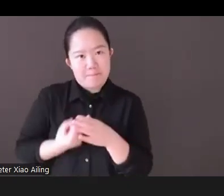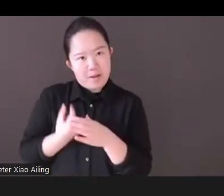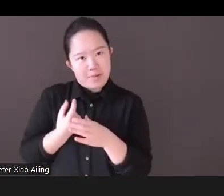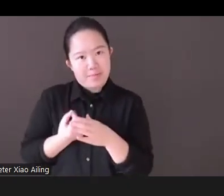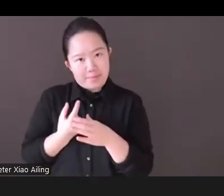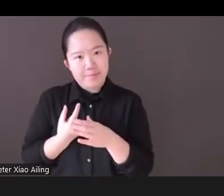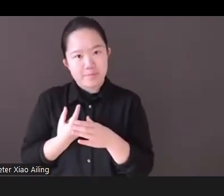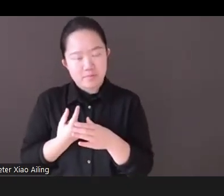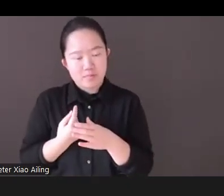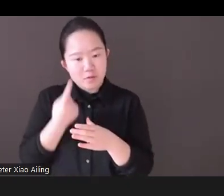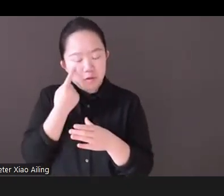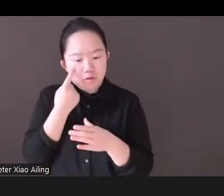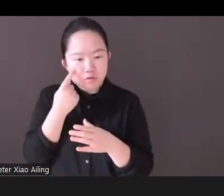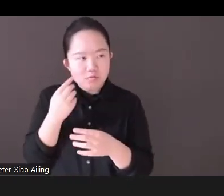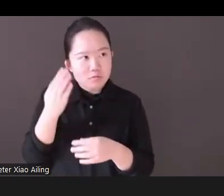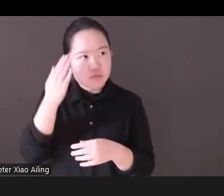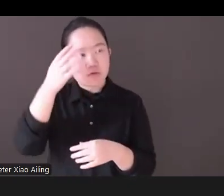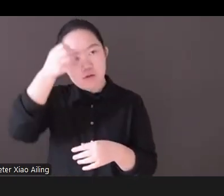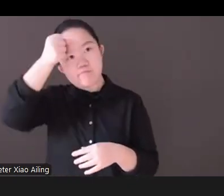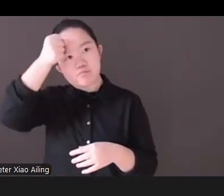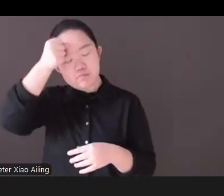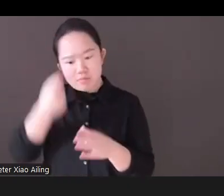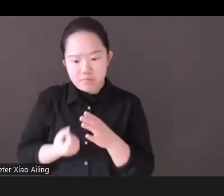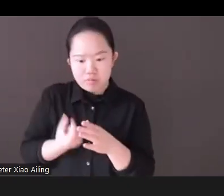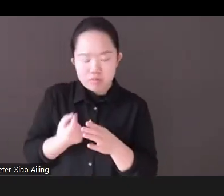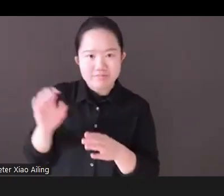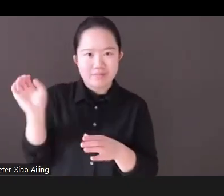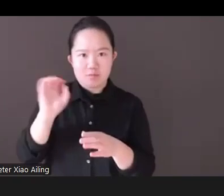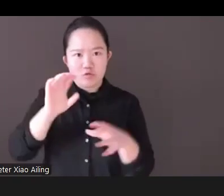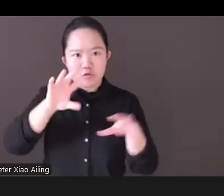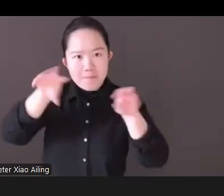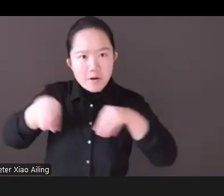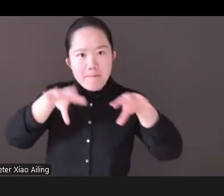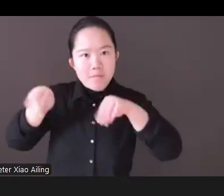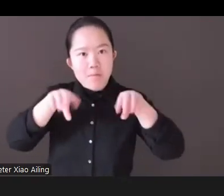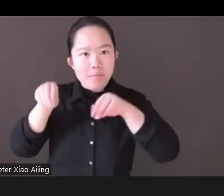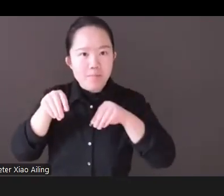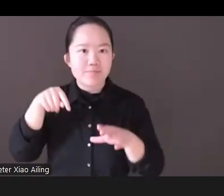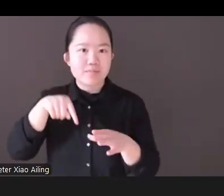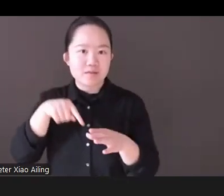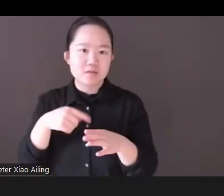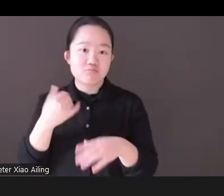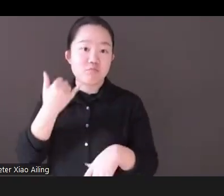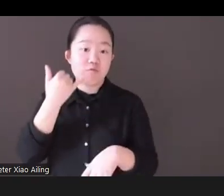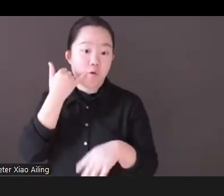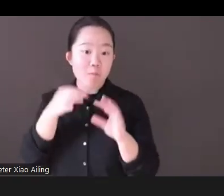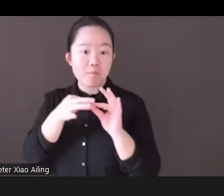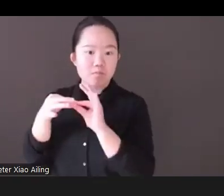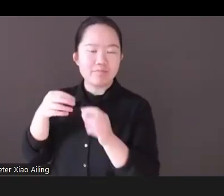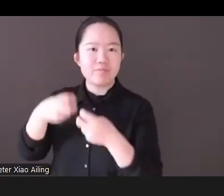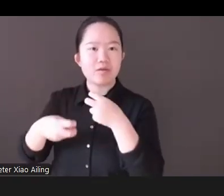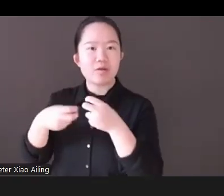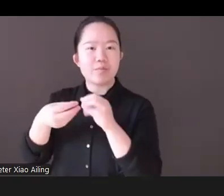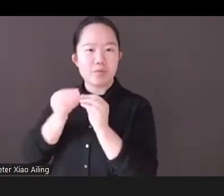established a coordinating commission on issues of product and service accessibility in Lithuania. The